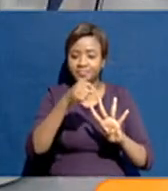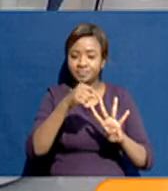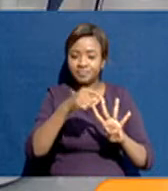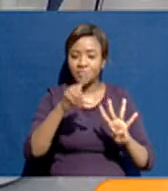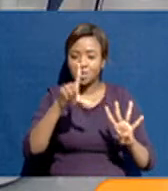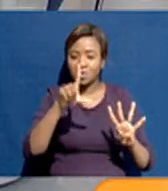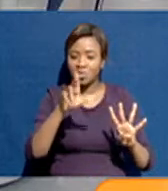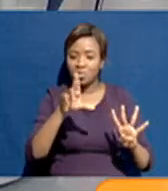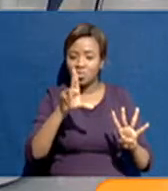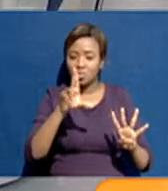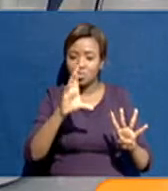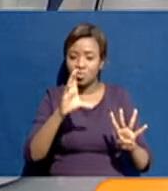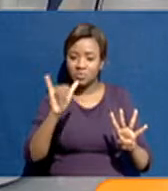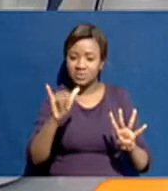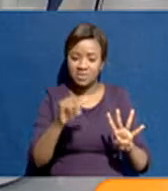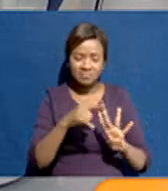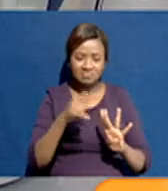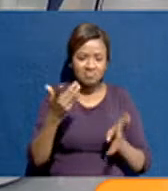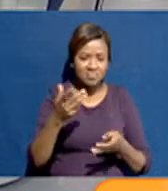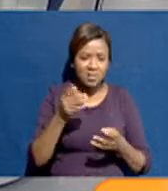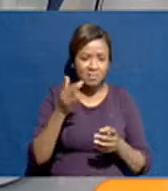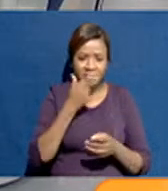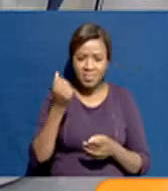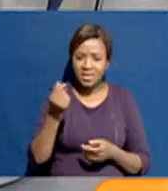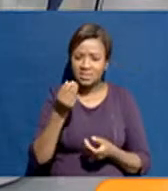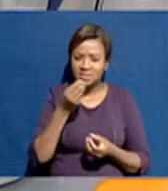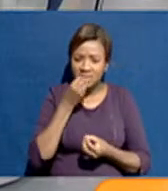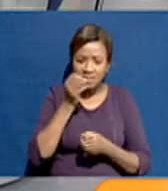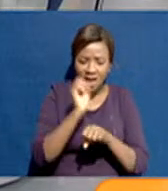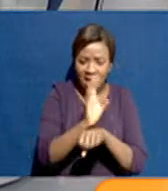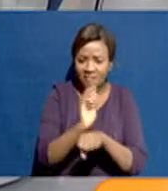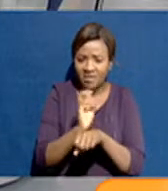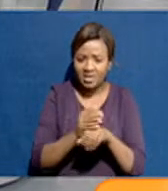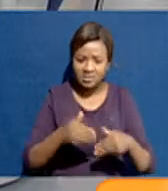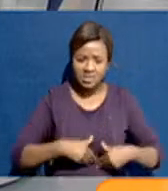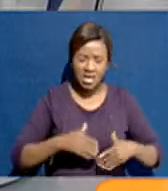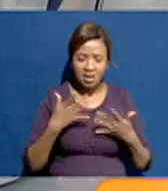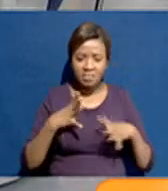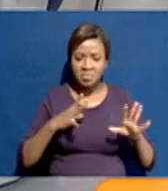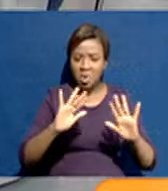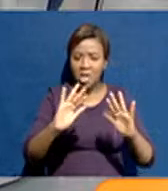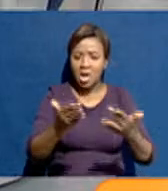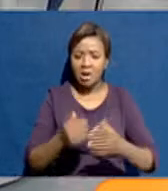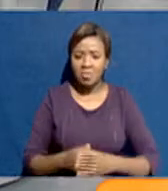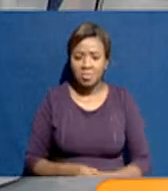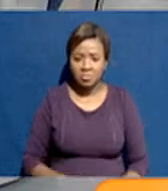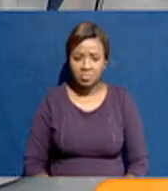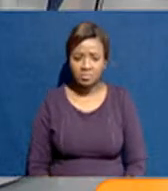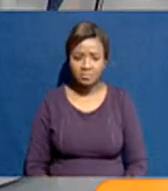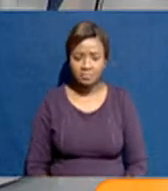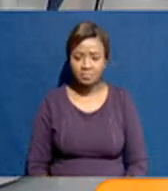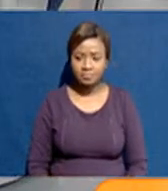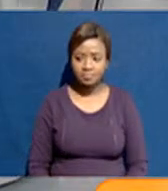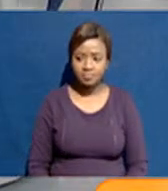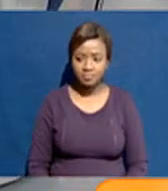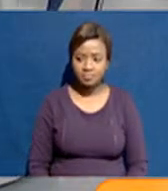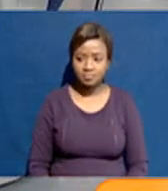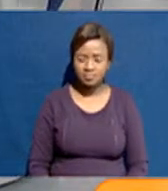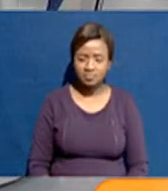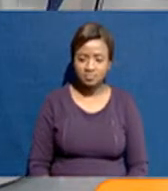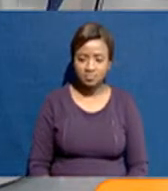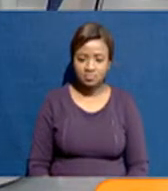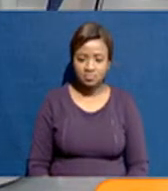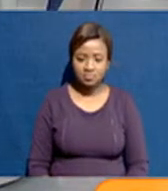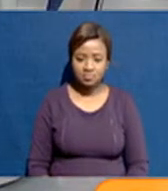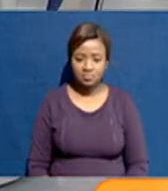says it comes in forms of threats, and maybe that's the reason why young people are willing to gamble with it. So I try it once, I don't get it, it means you lied to me, so I